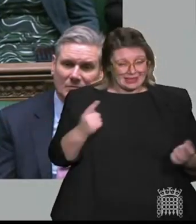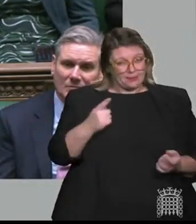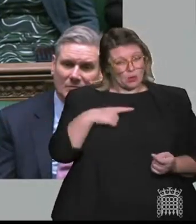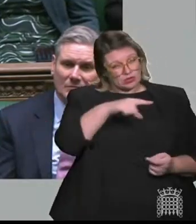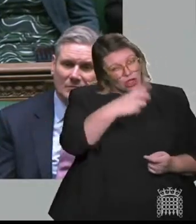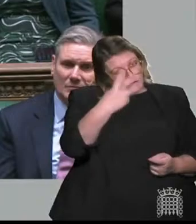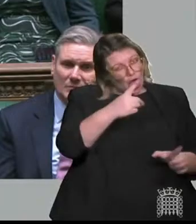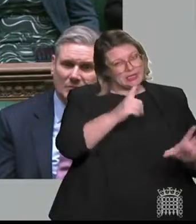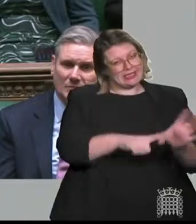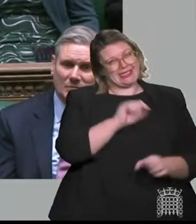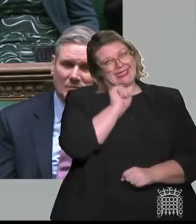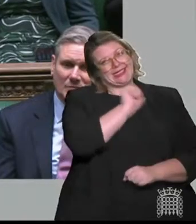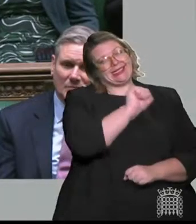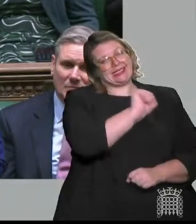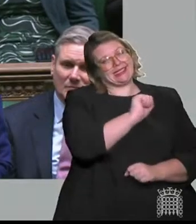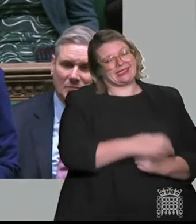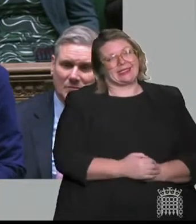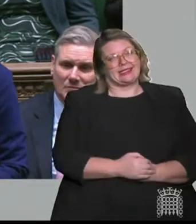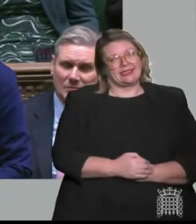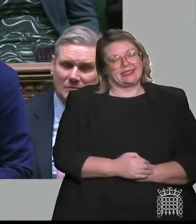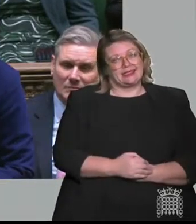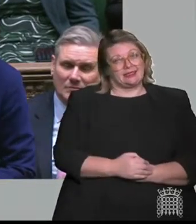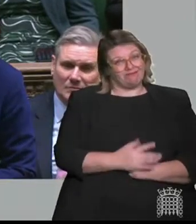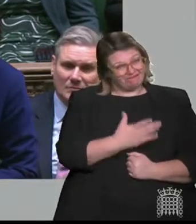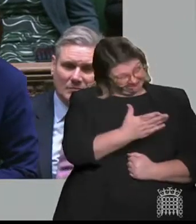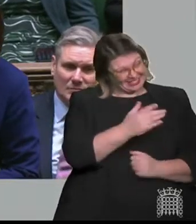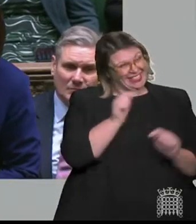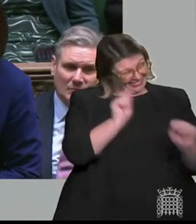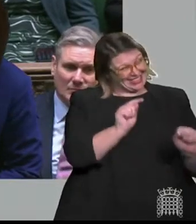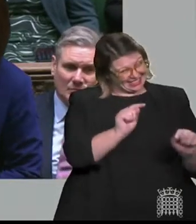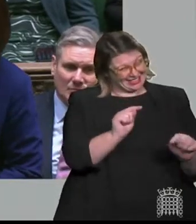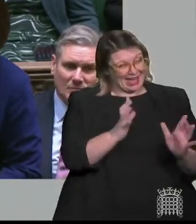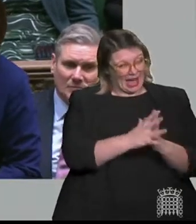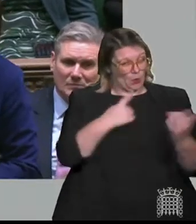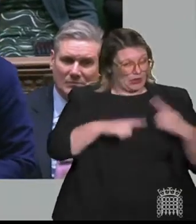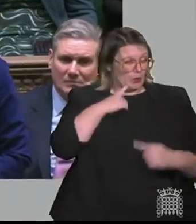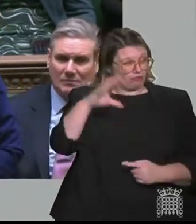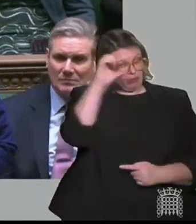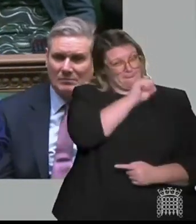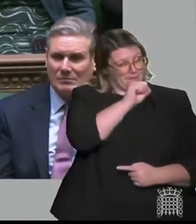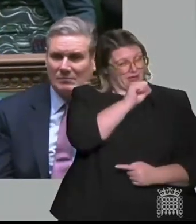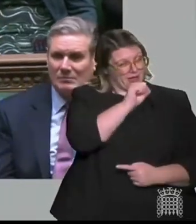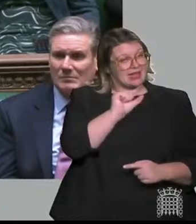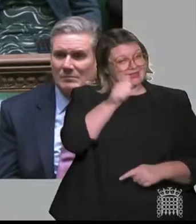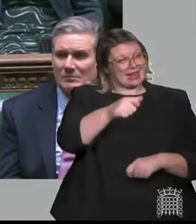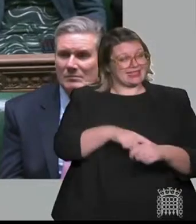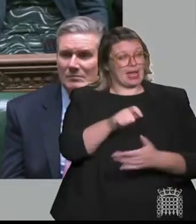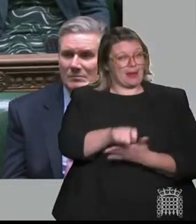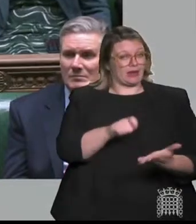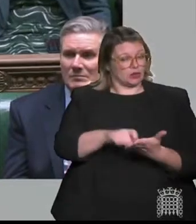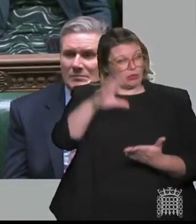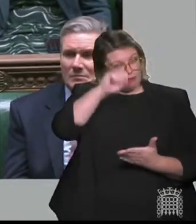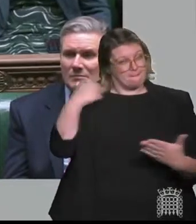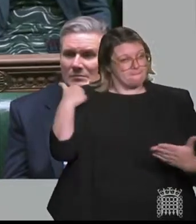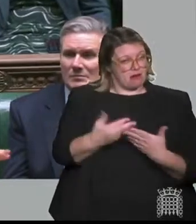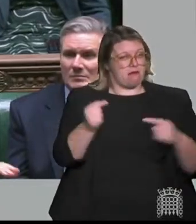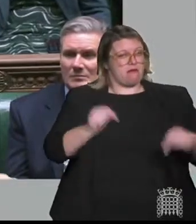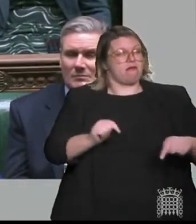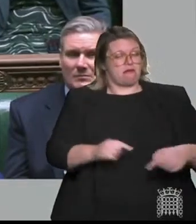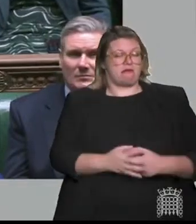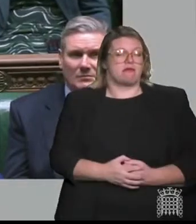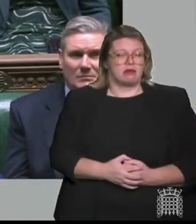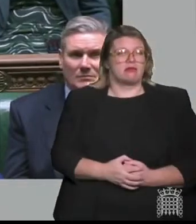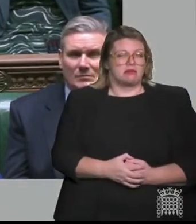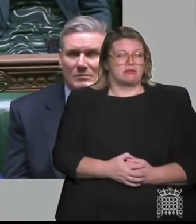of Conservative government, and this is the record upon which people will judge the Conservatives at the next election. This